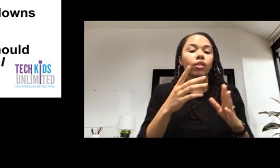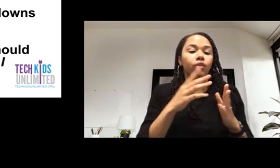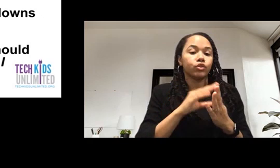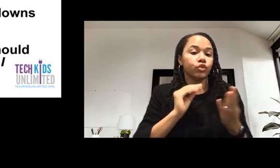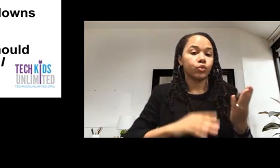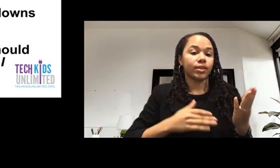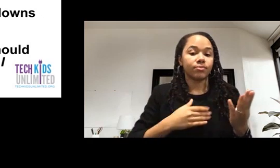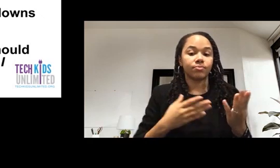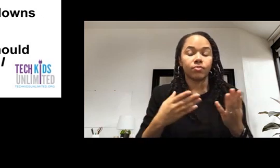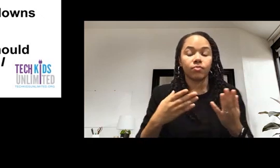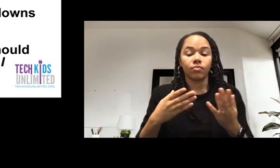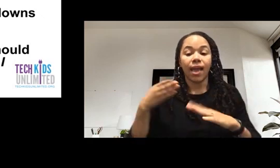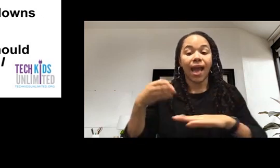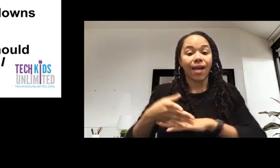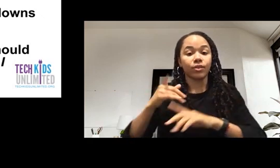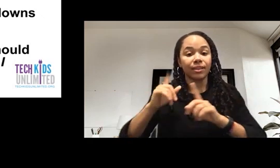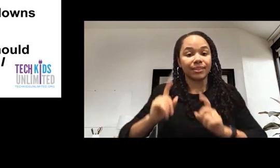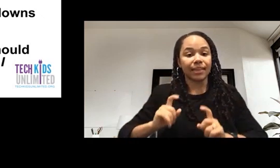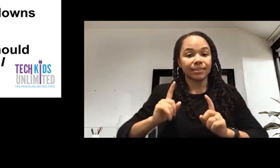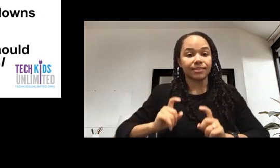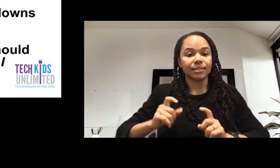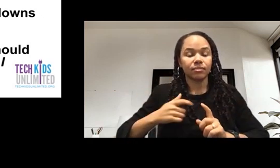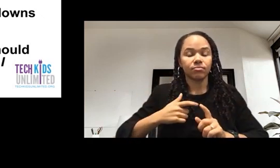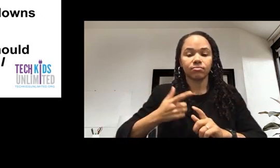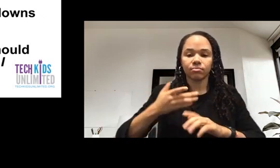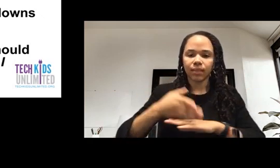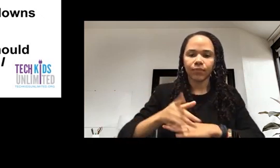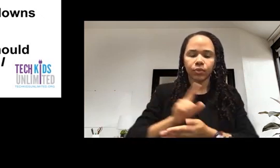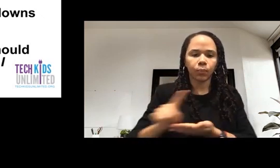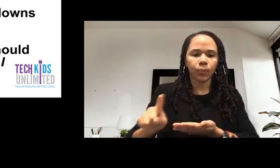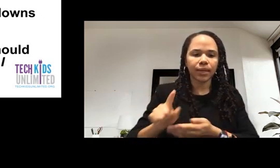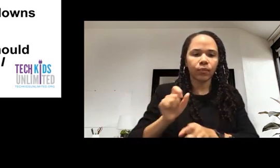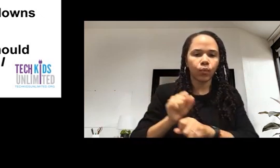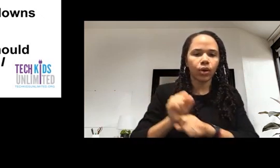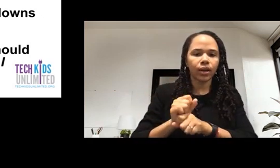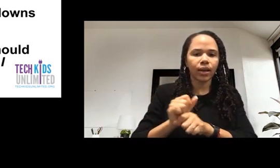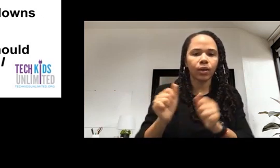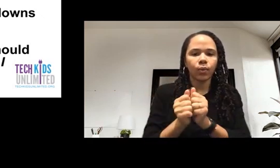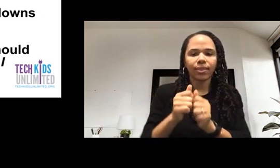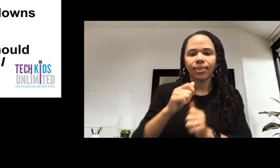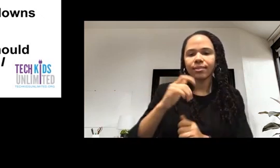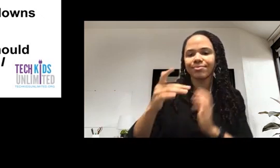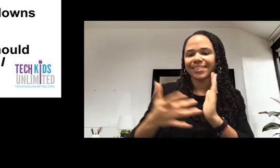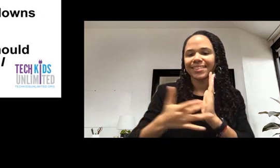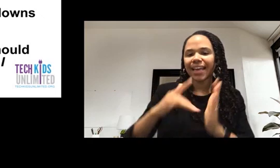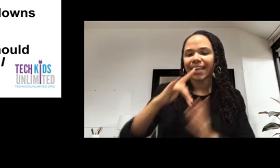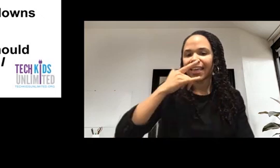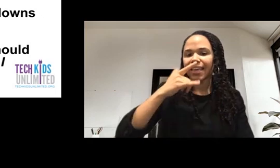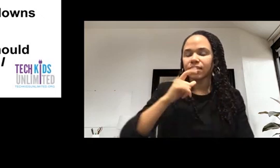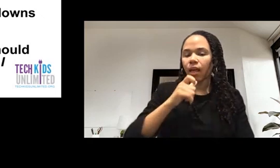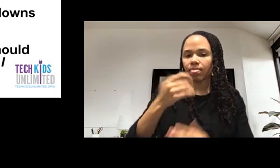he had a 1 week of working, at Tech Kids Unlimited, so